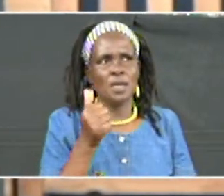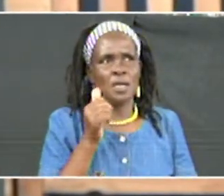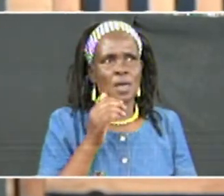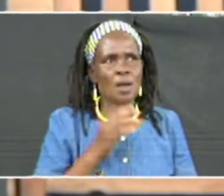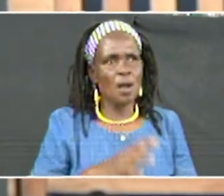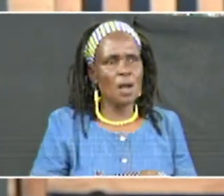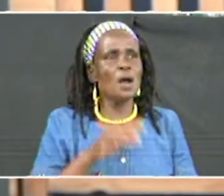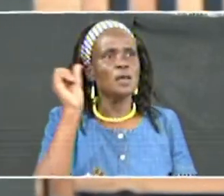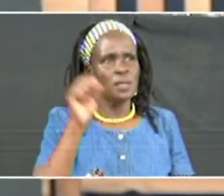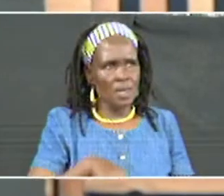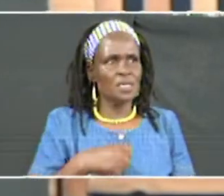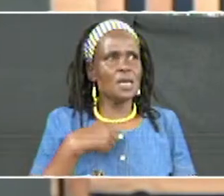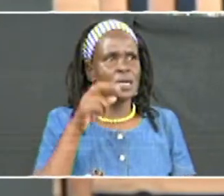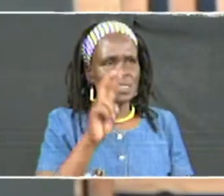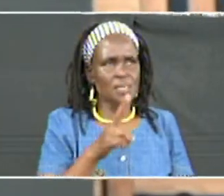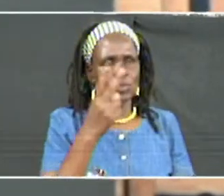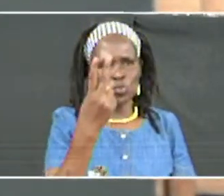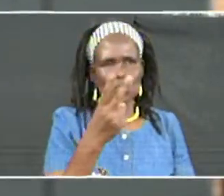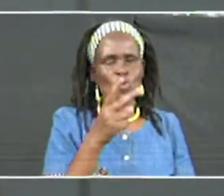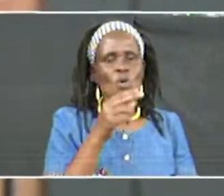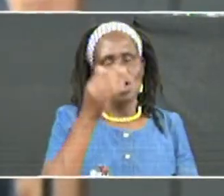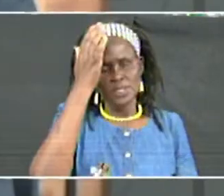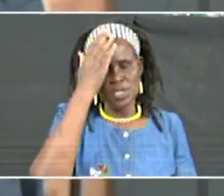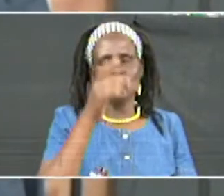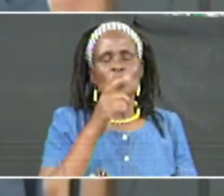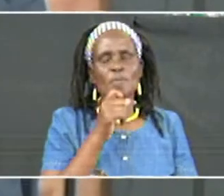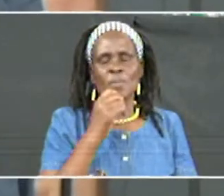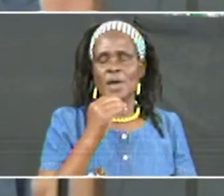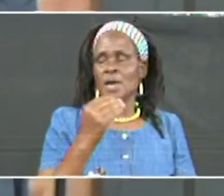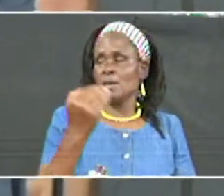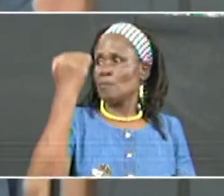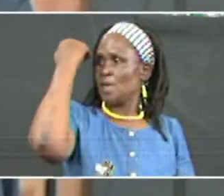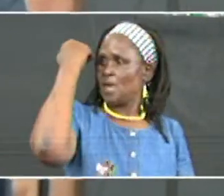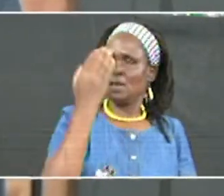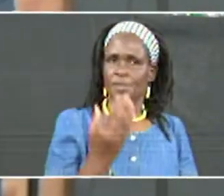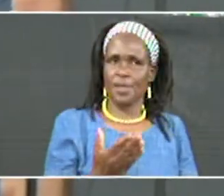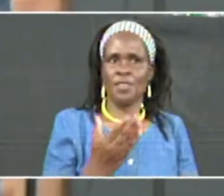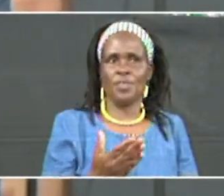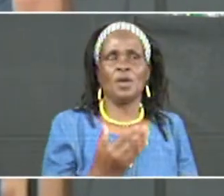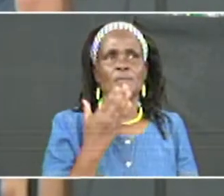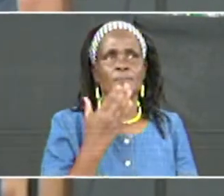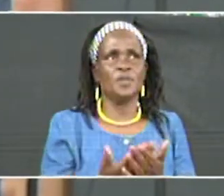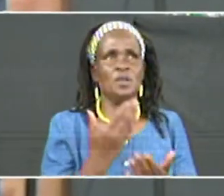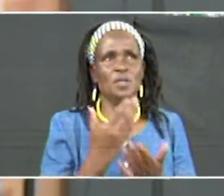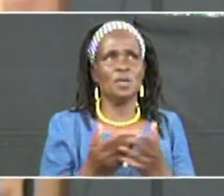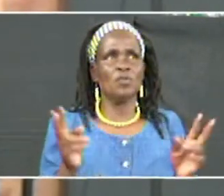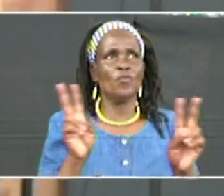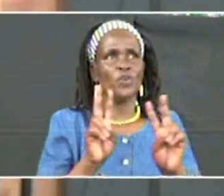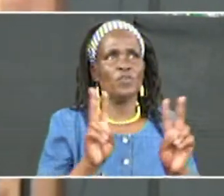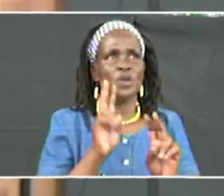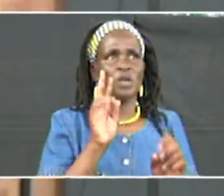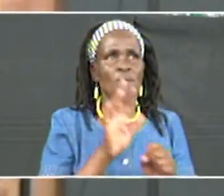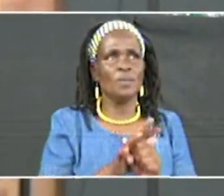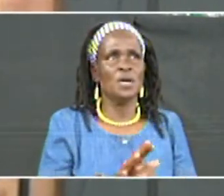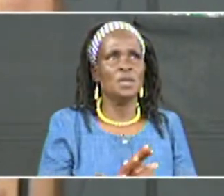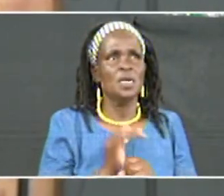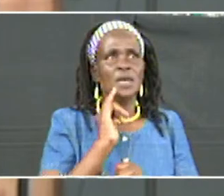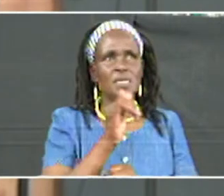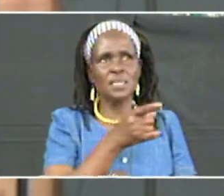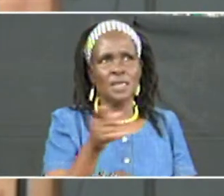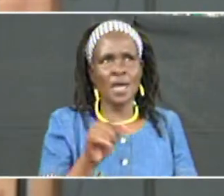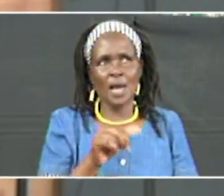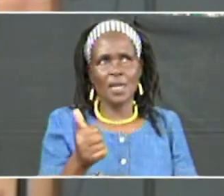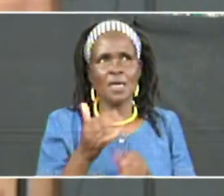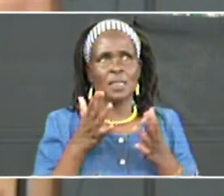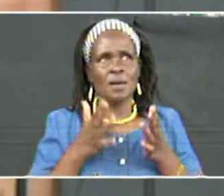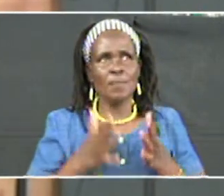Yes, I see two gentlemen behind. Two gentlemen behind. Thank you very much. Is there anyone else? In